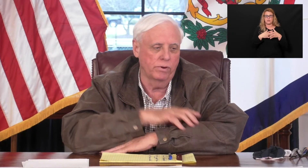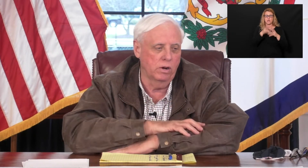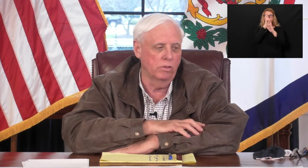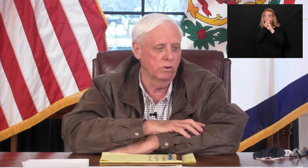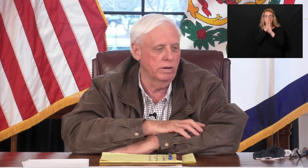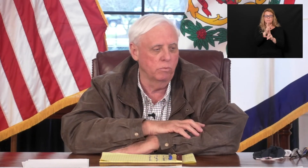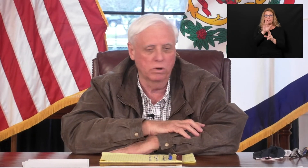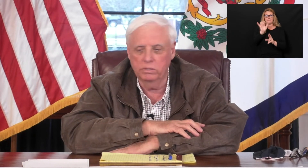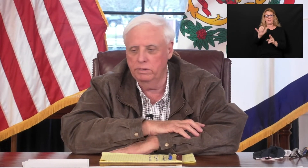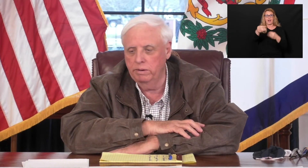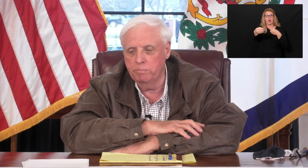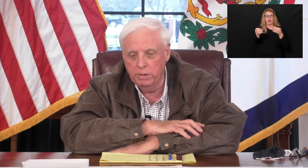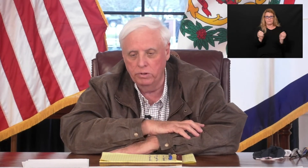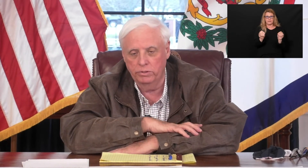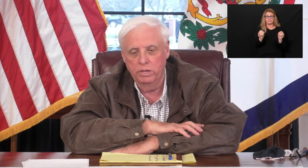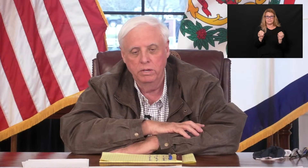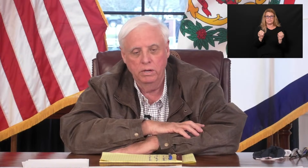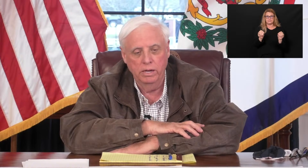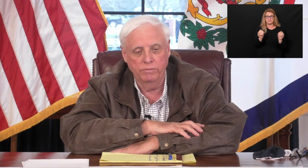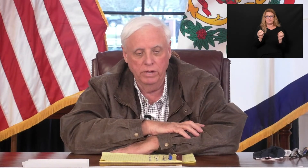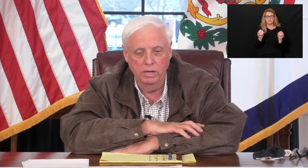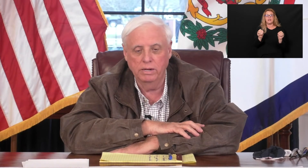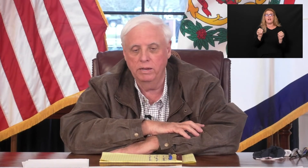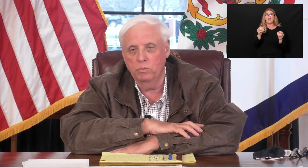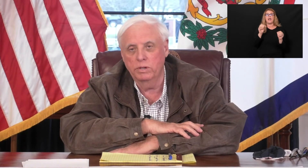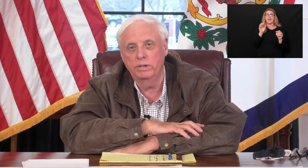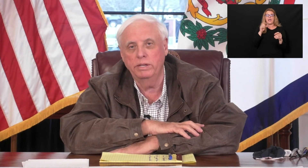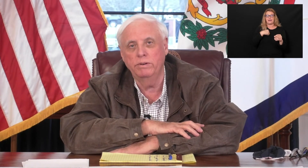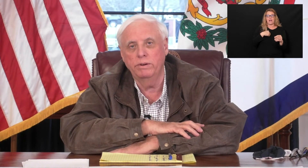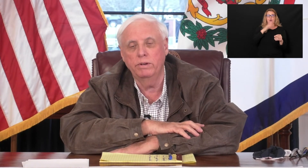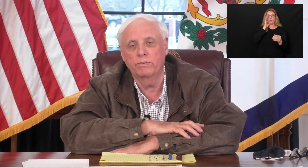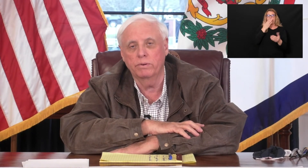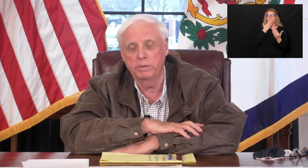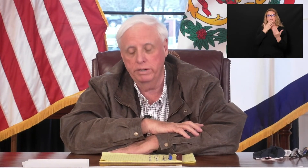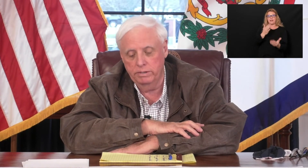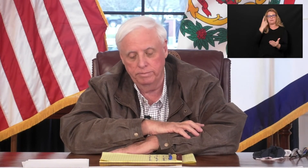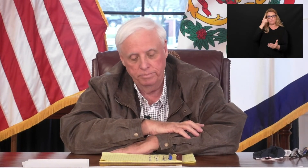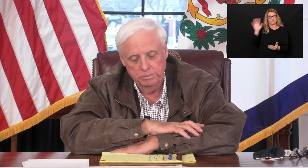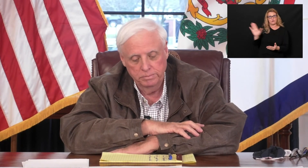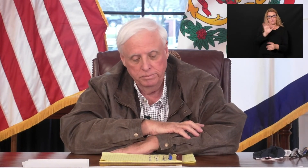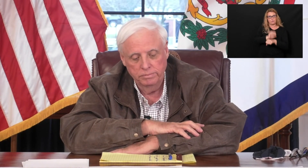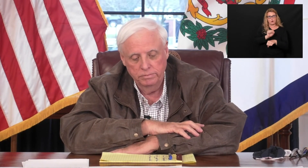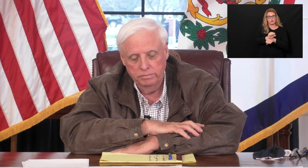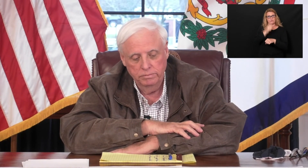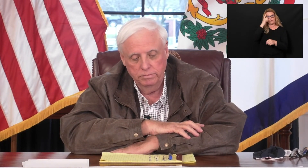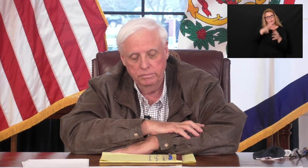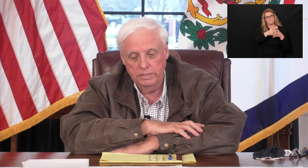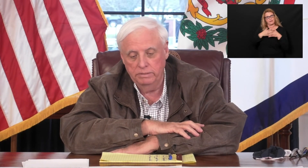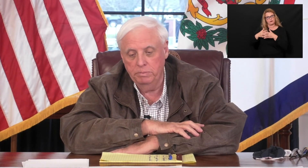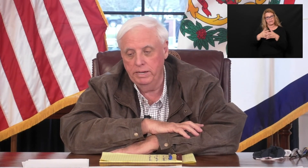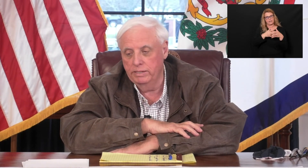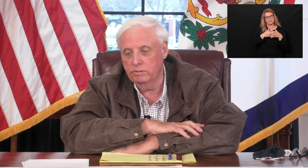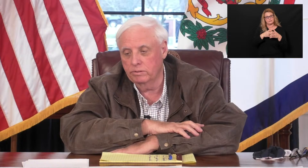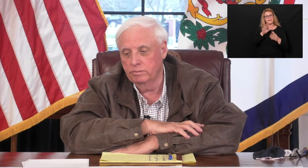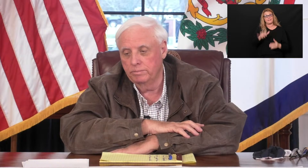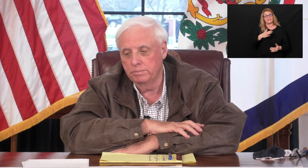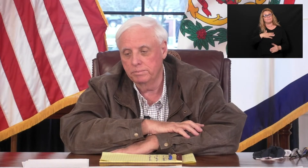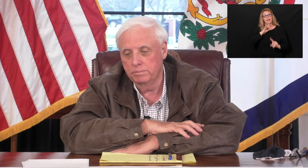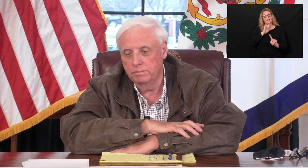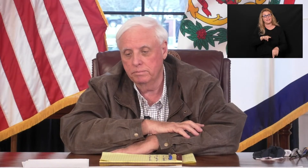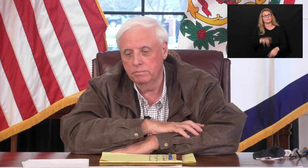thankful for all the great work that they both have done and will continue to do for America. That's my answer.